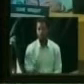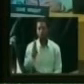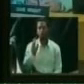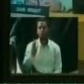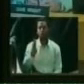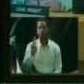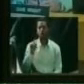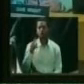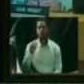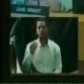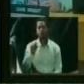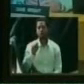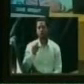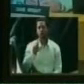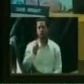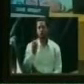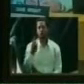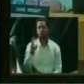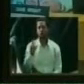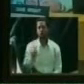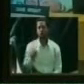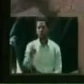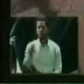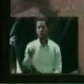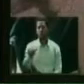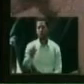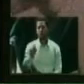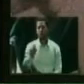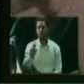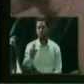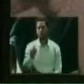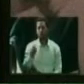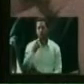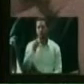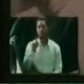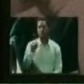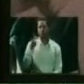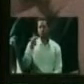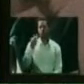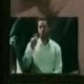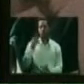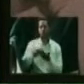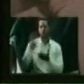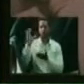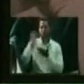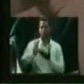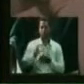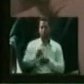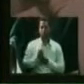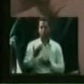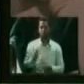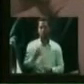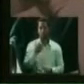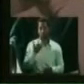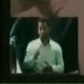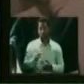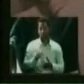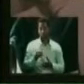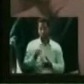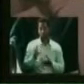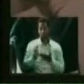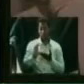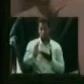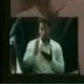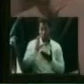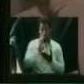Bob Thomas, 912 South Gay Street. Yes, the grant money has been received. And it has been spent on the